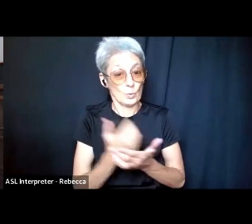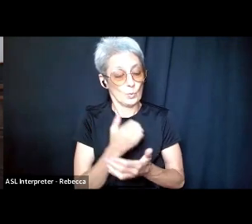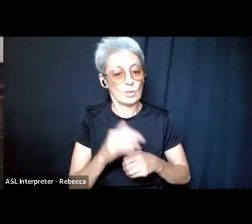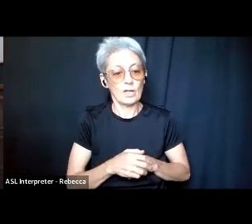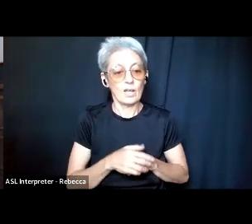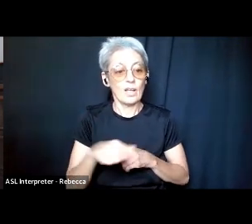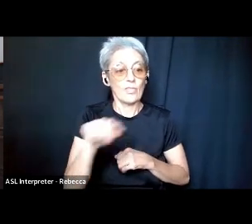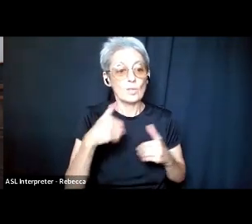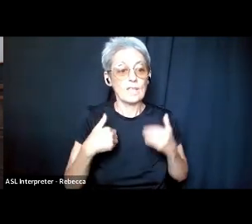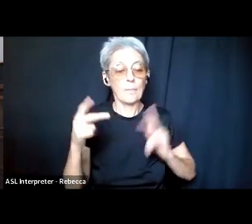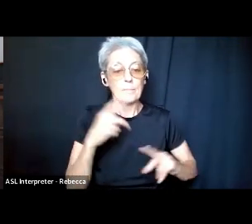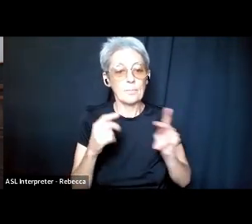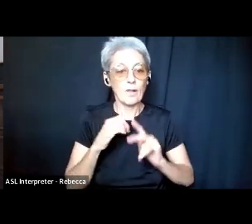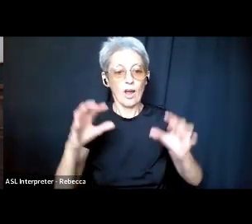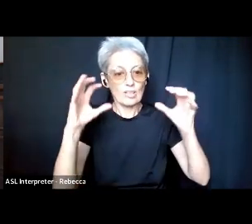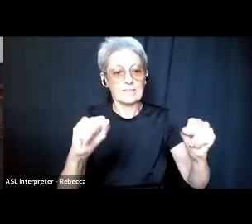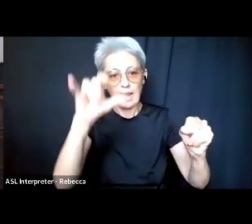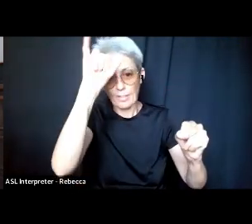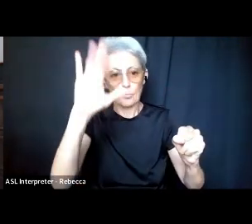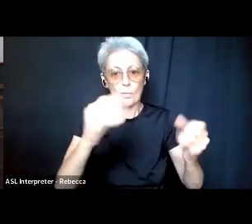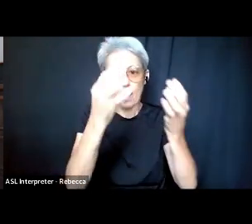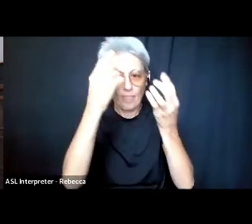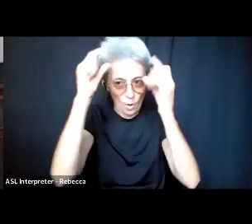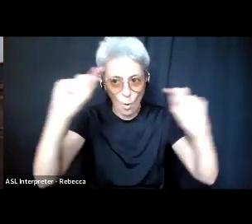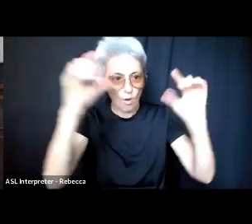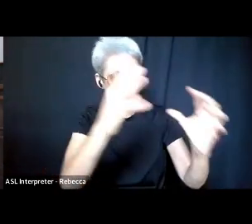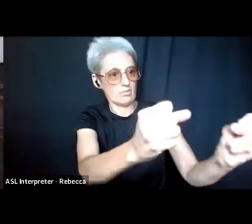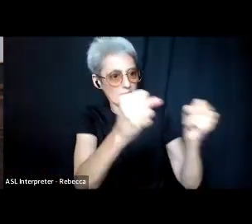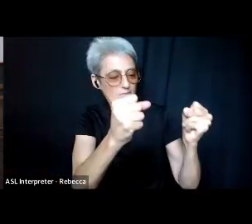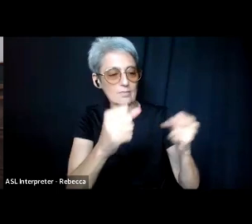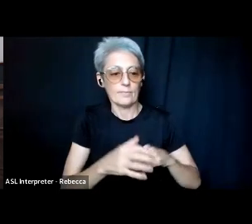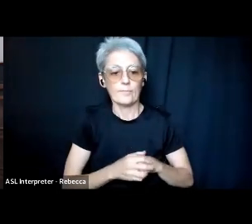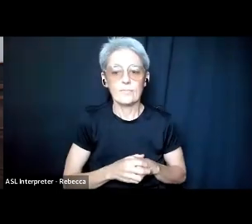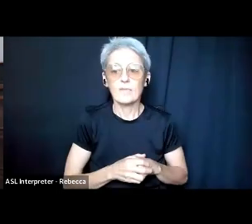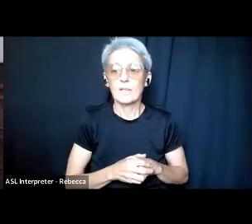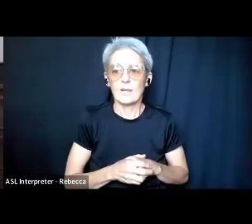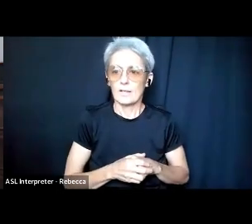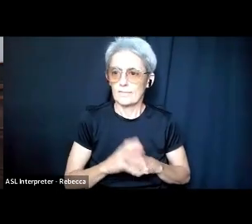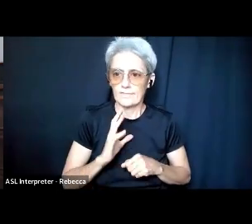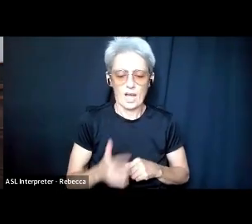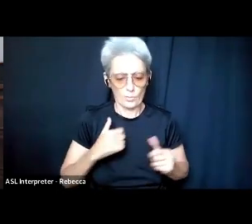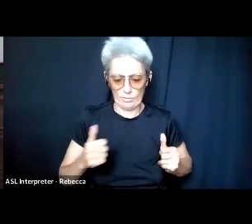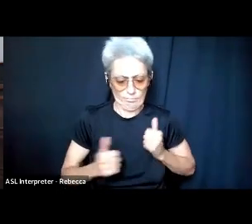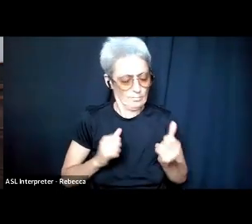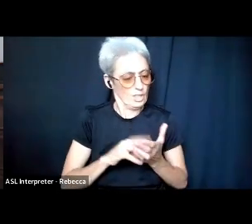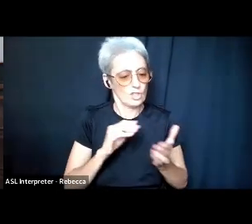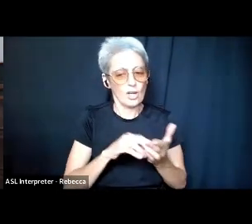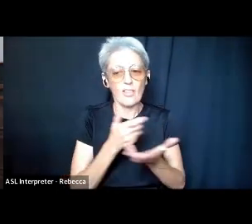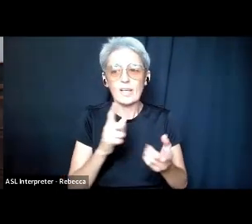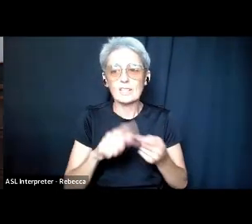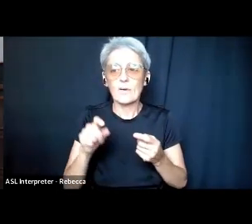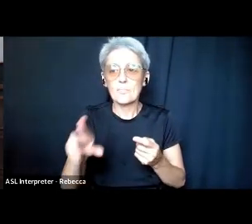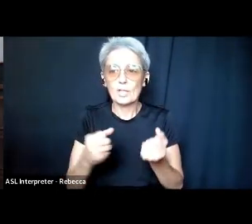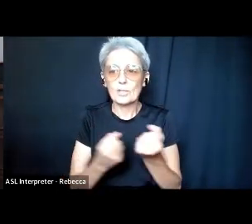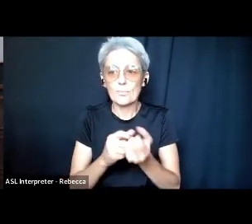the bull by the horns, and they're saying, we're going to learn from what else exists in the peer support literature, but we're going to develop our own models, our own